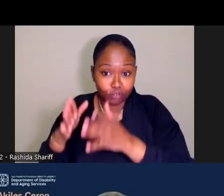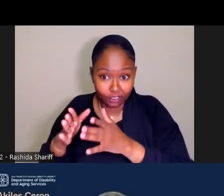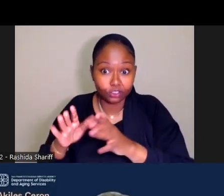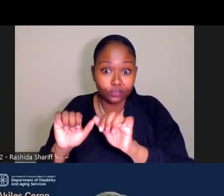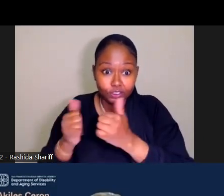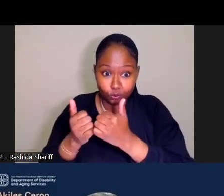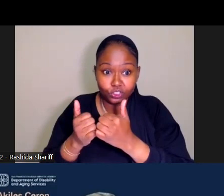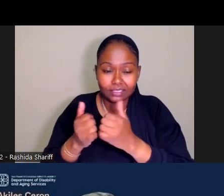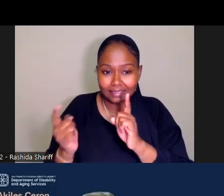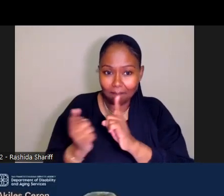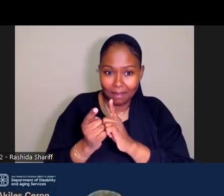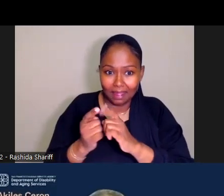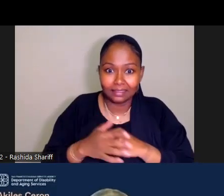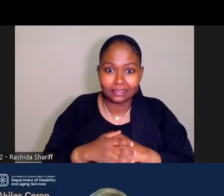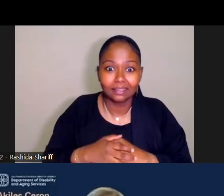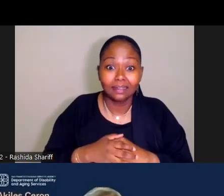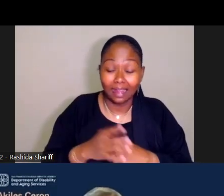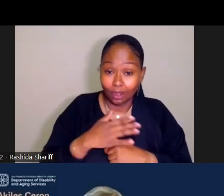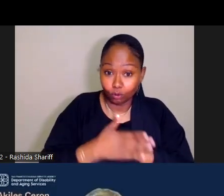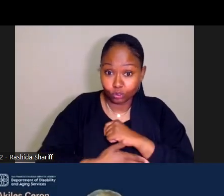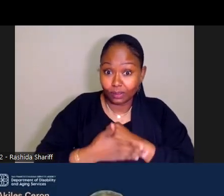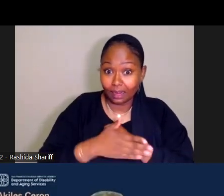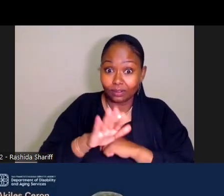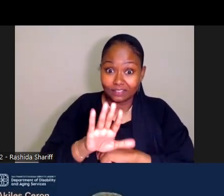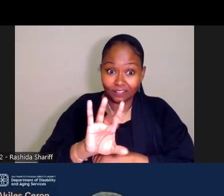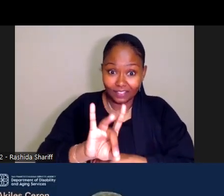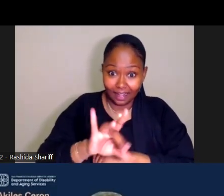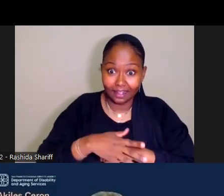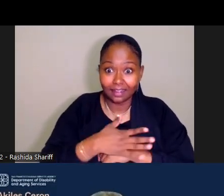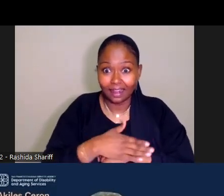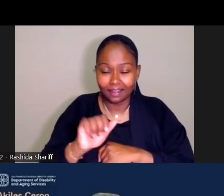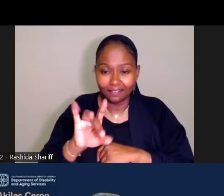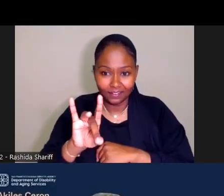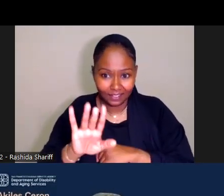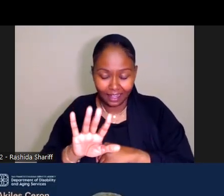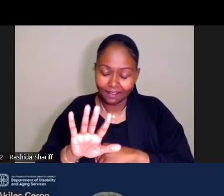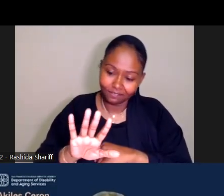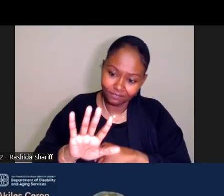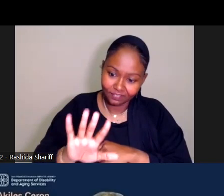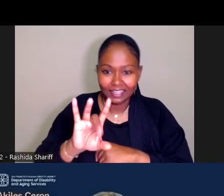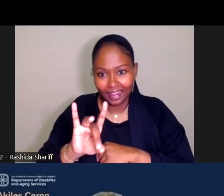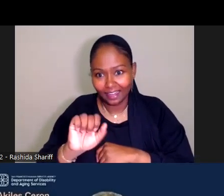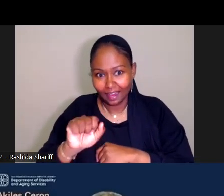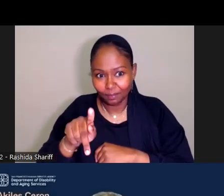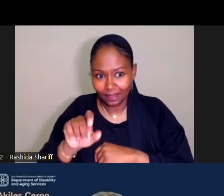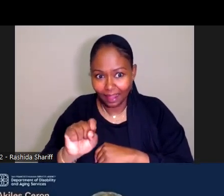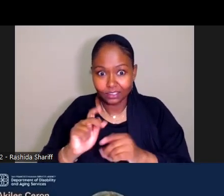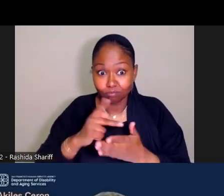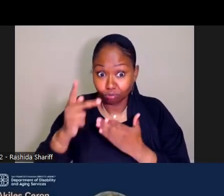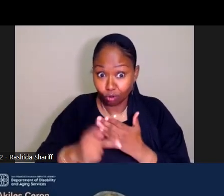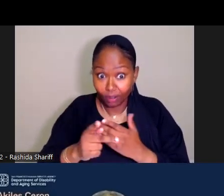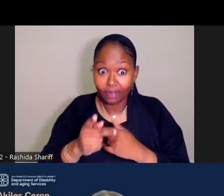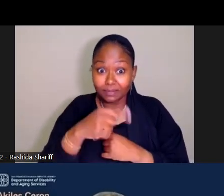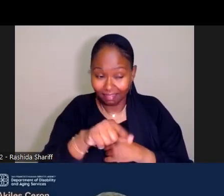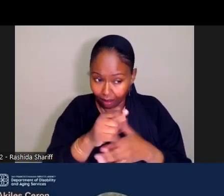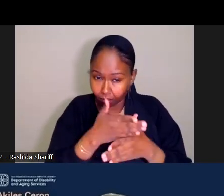from counties, 58 counties, 58 APS programs, so that this can be shared. And so we're